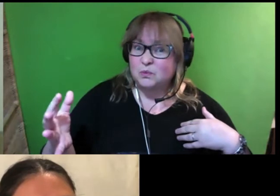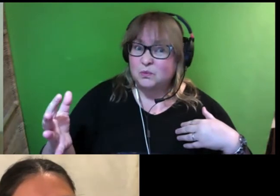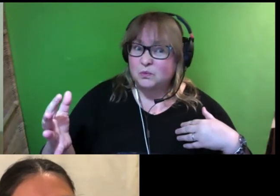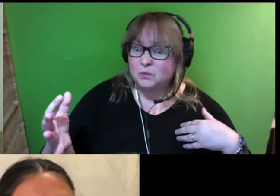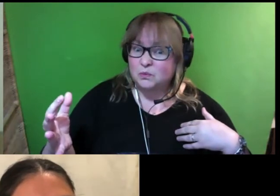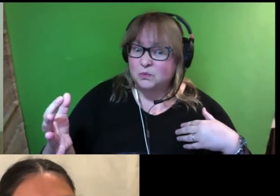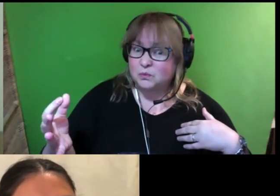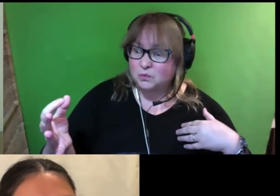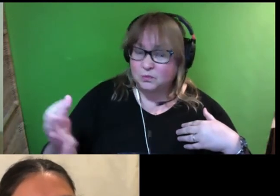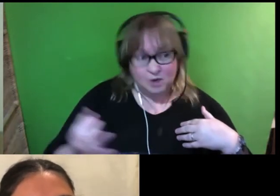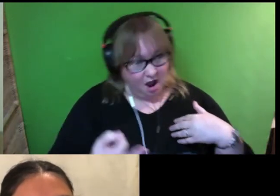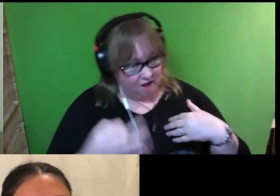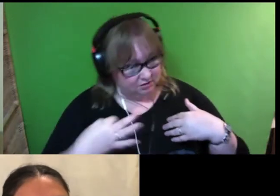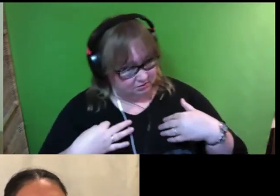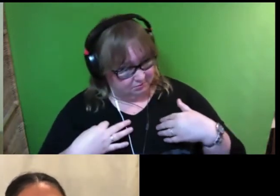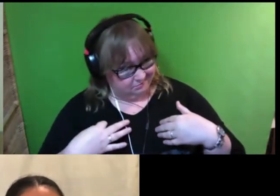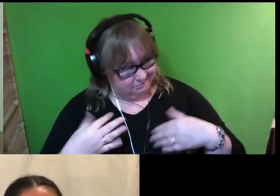just before we broke?